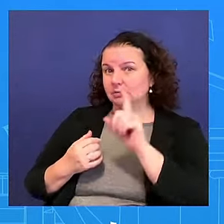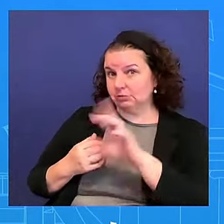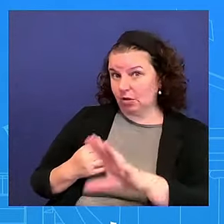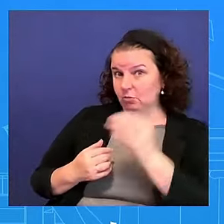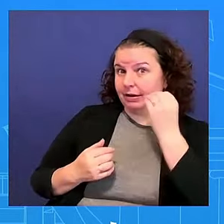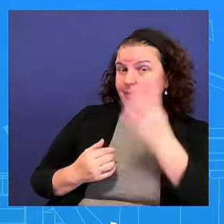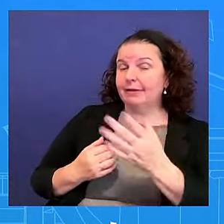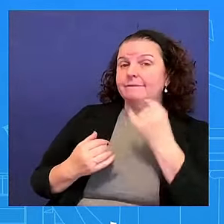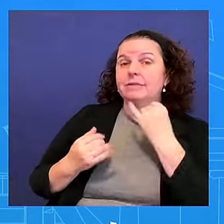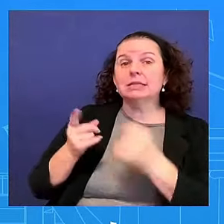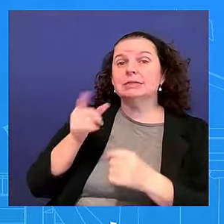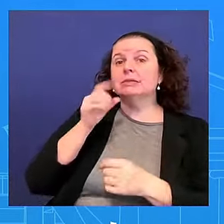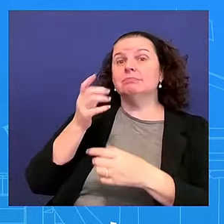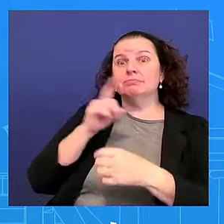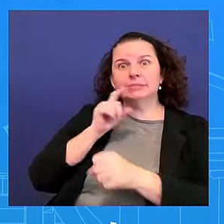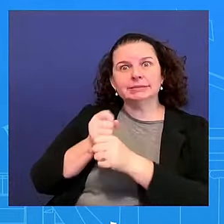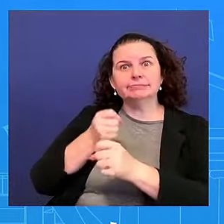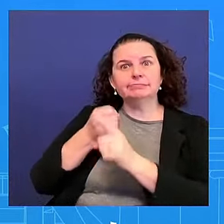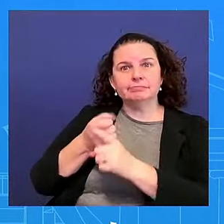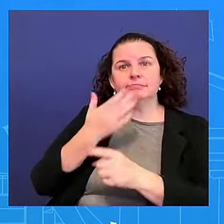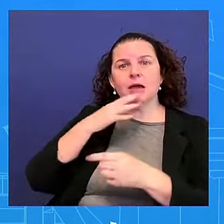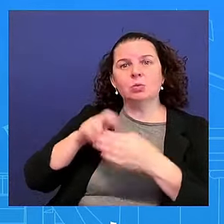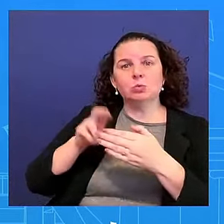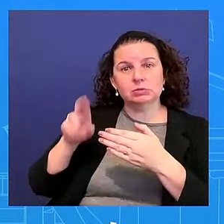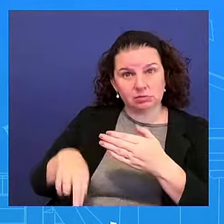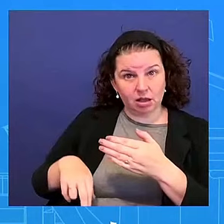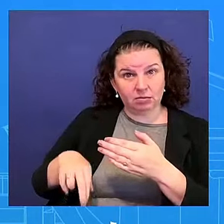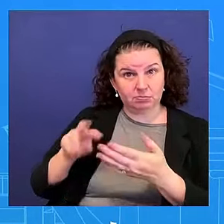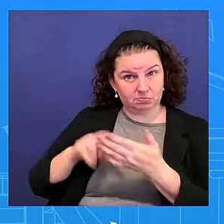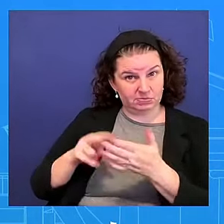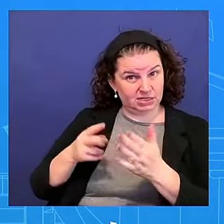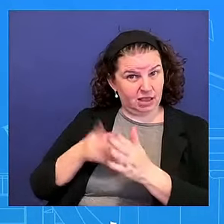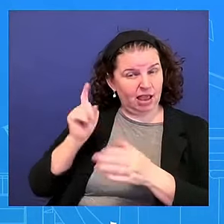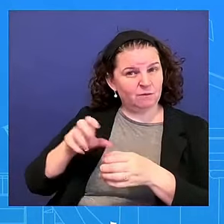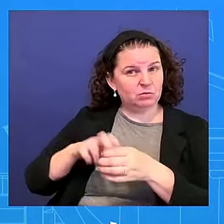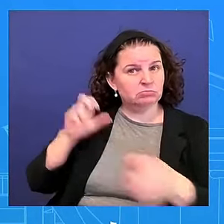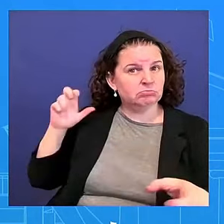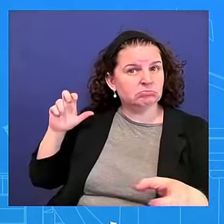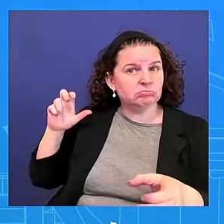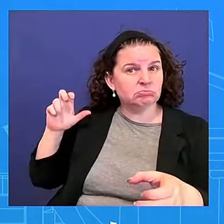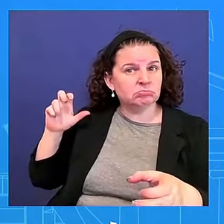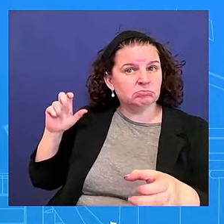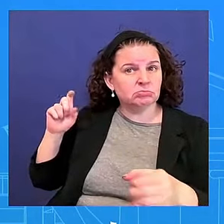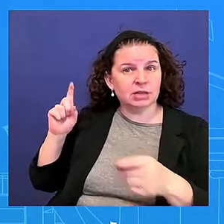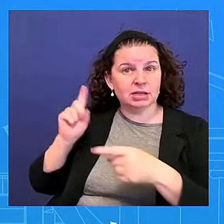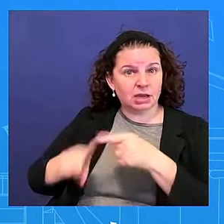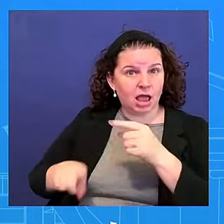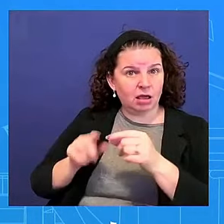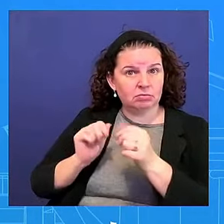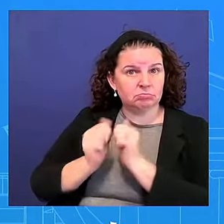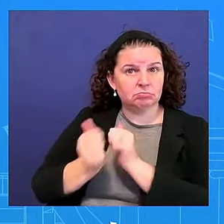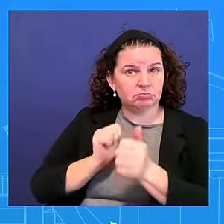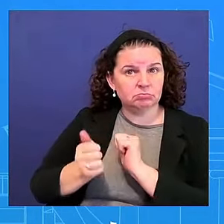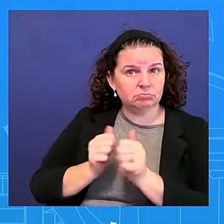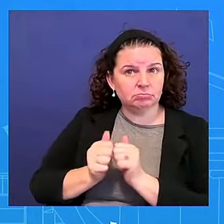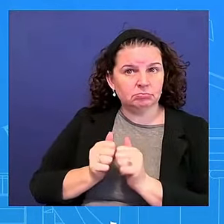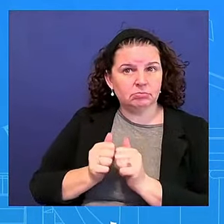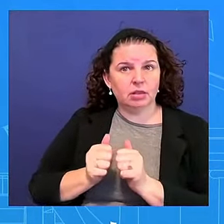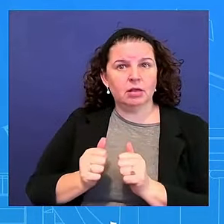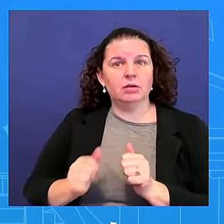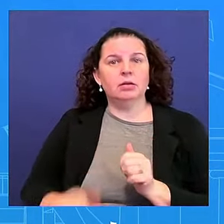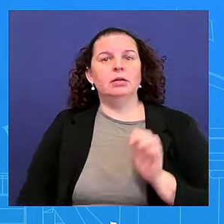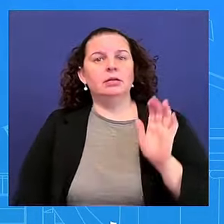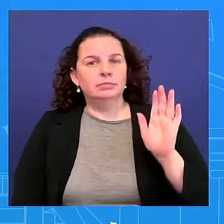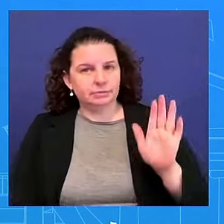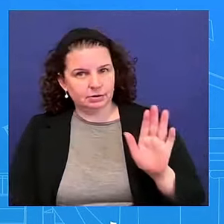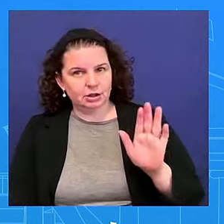all over. He has to leave office right away. He can't run for re-election. First of all, it's a hypothetical, right? That you're giving me a hypothetical. But I will also